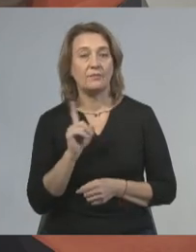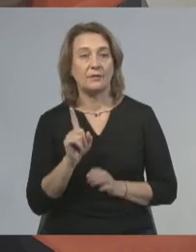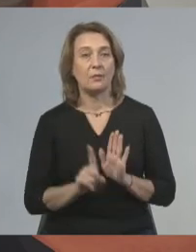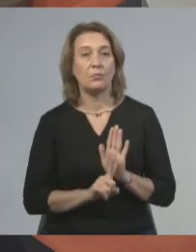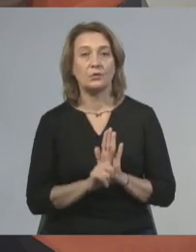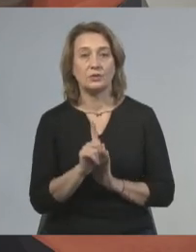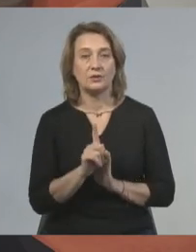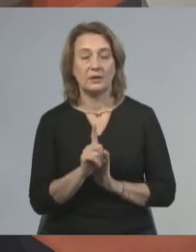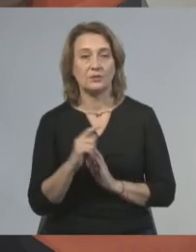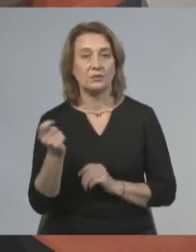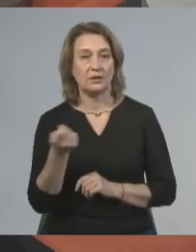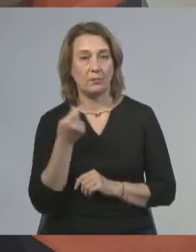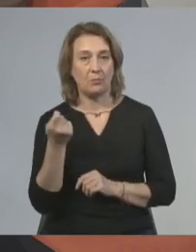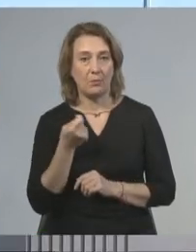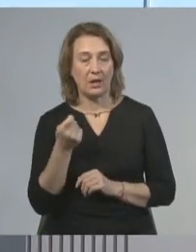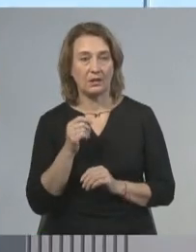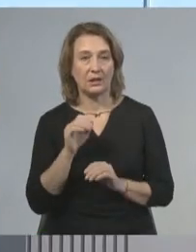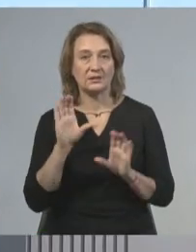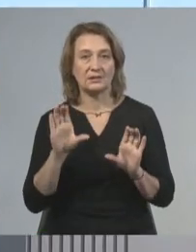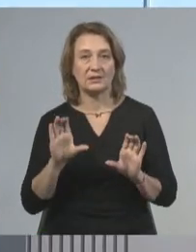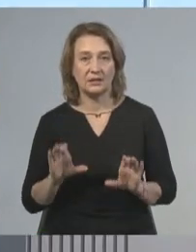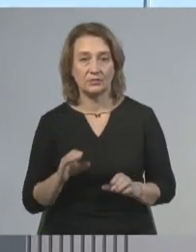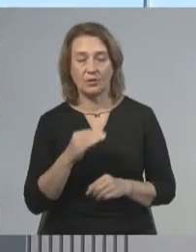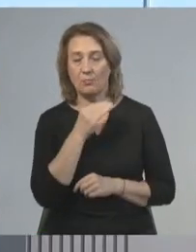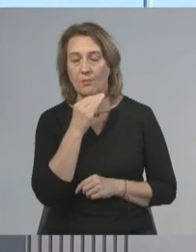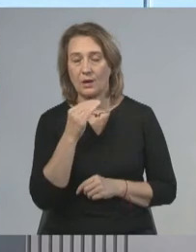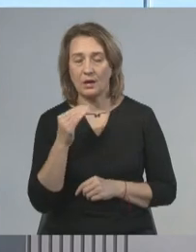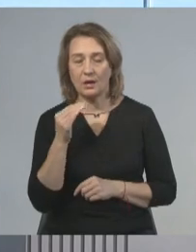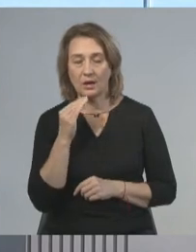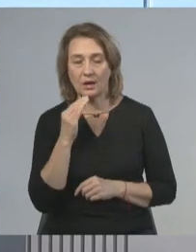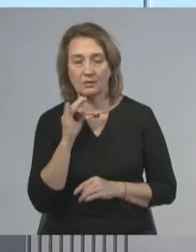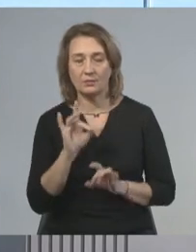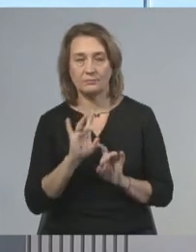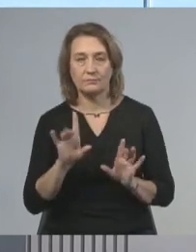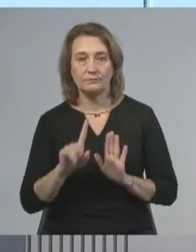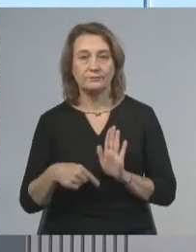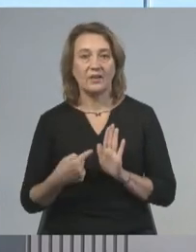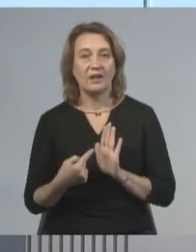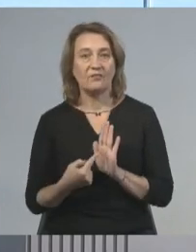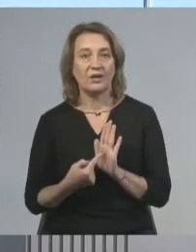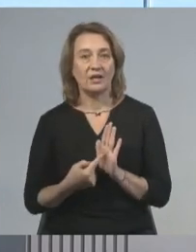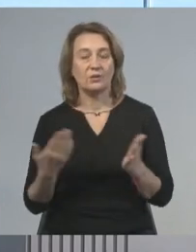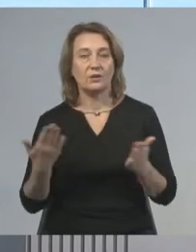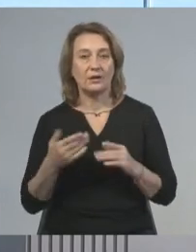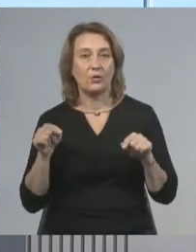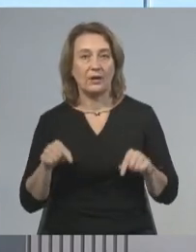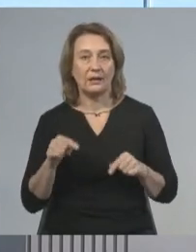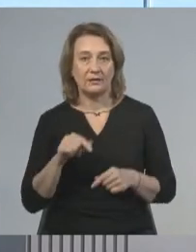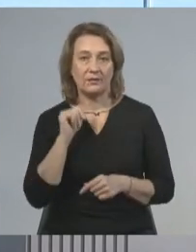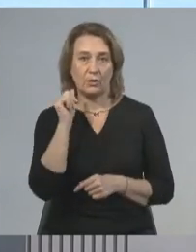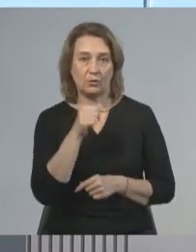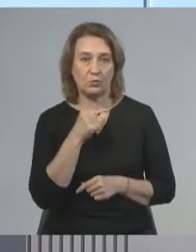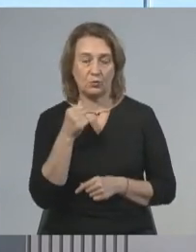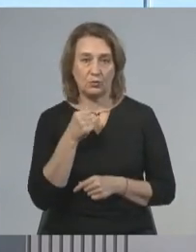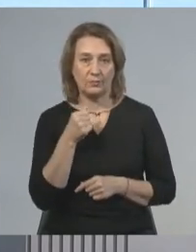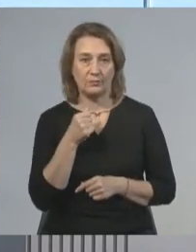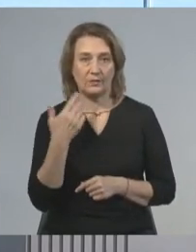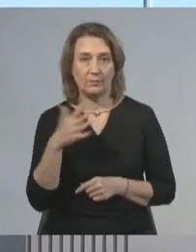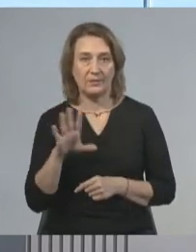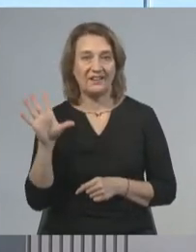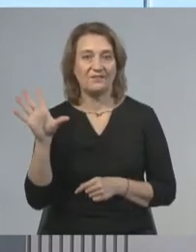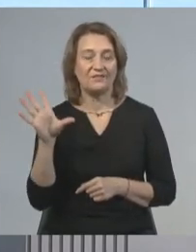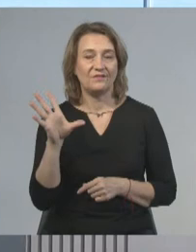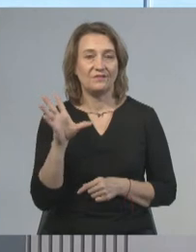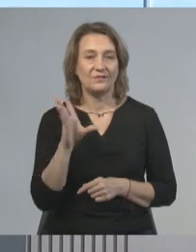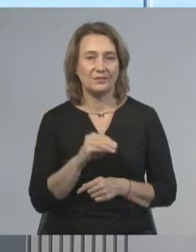thank you andrei that's what i started with we do not have much time new legislation lots of challenges but another challenge that